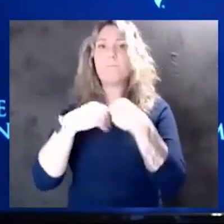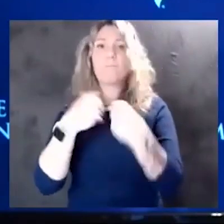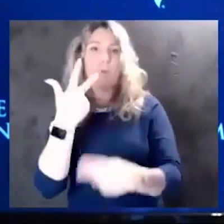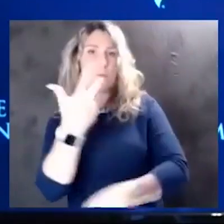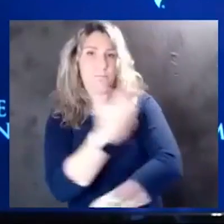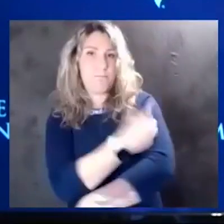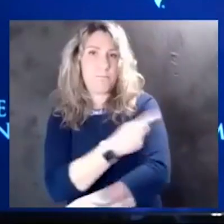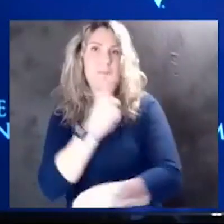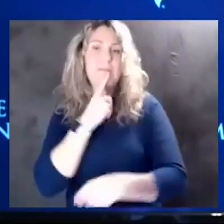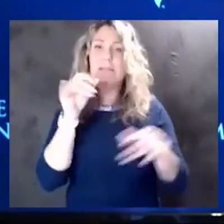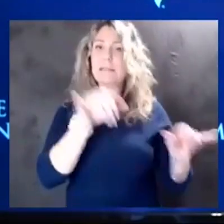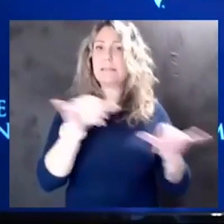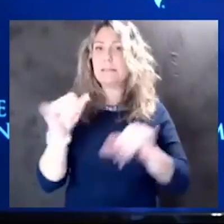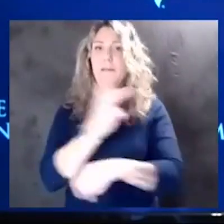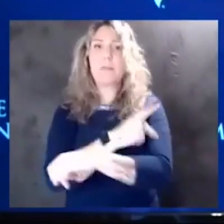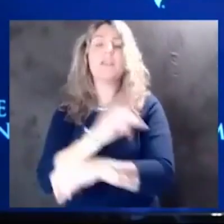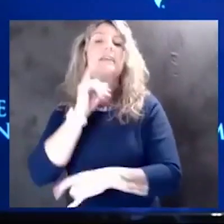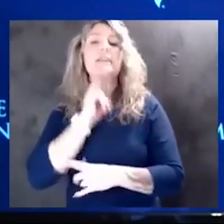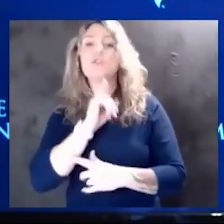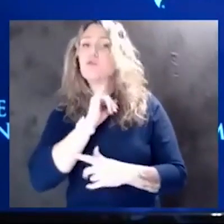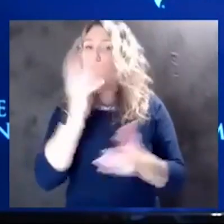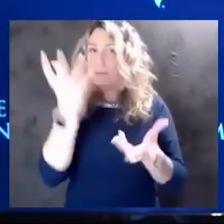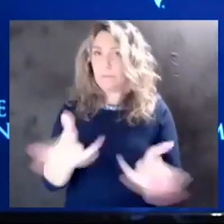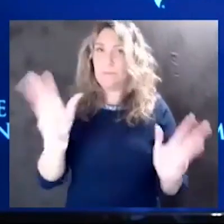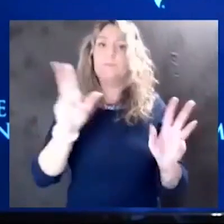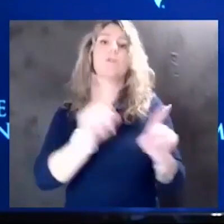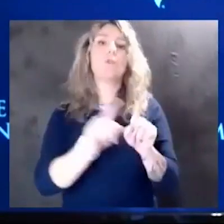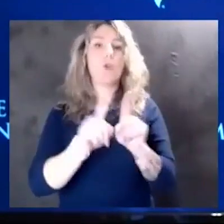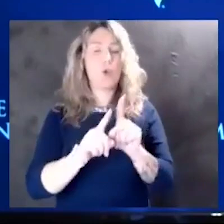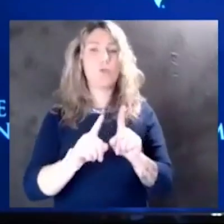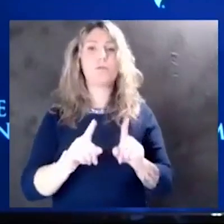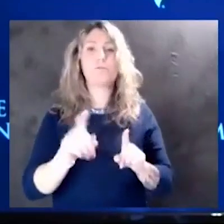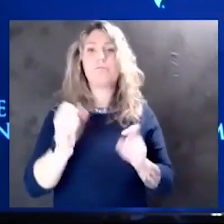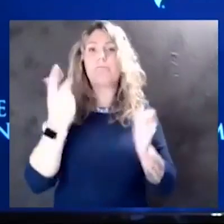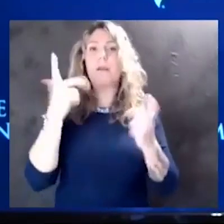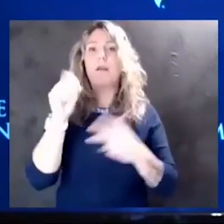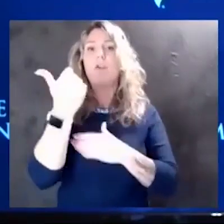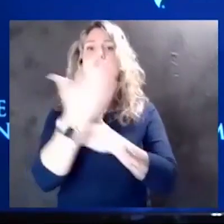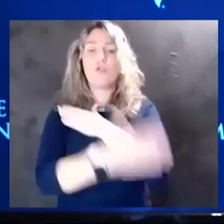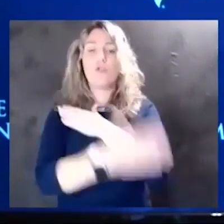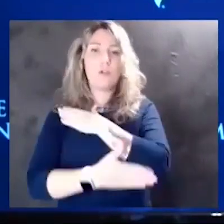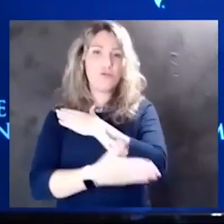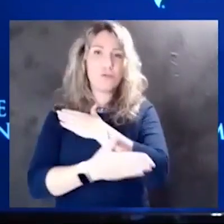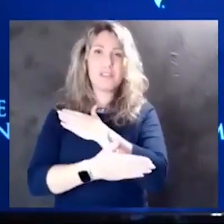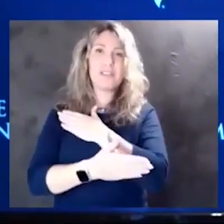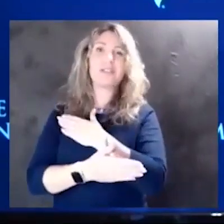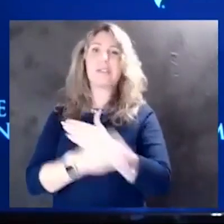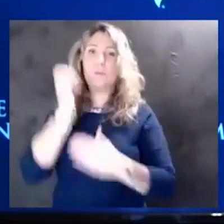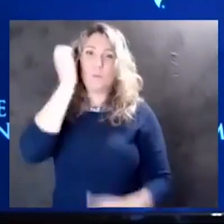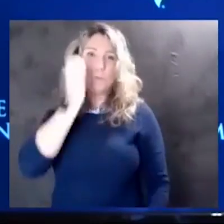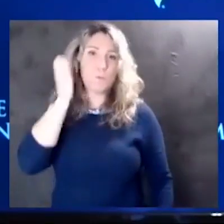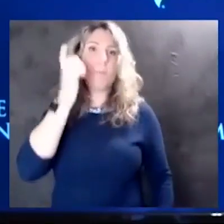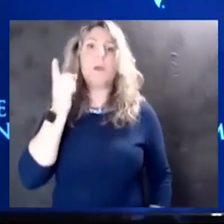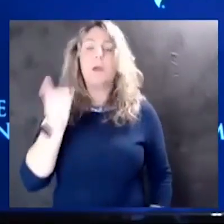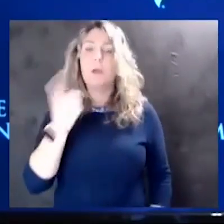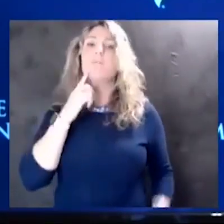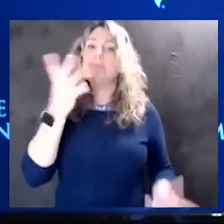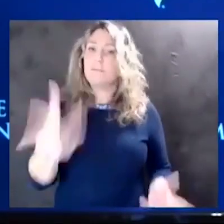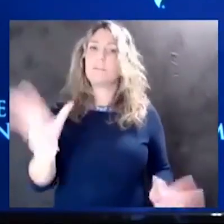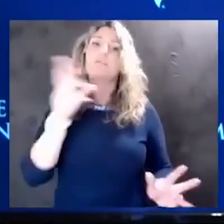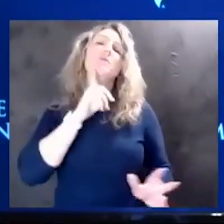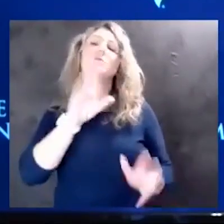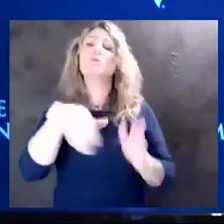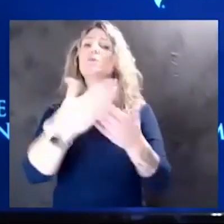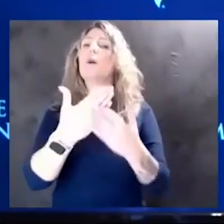Israel, has a number of other countries, especially in the EU. I think we're probably going to get there. We're not there yet, but I'm going to bet